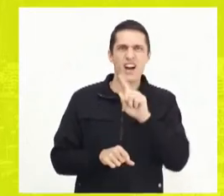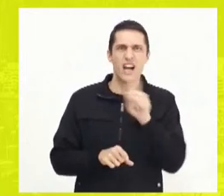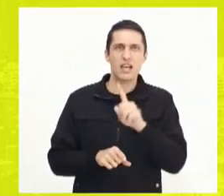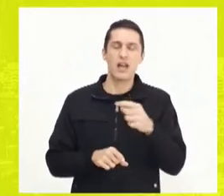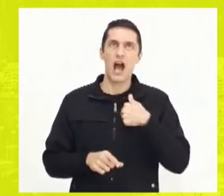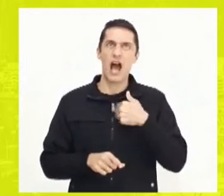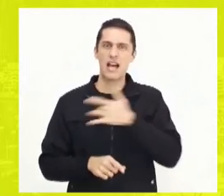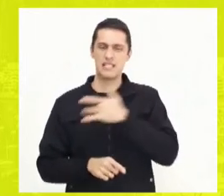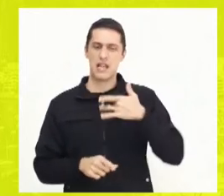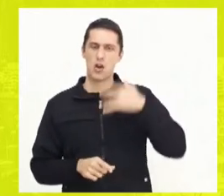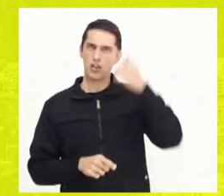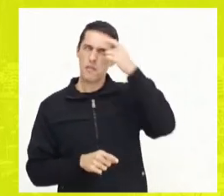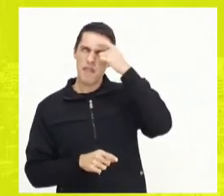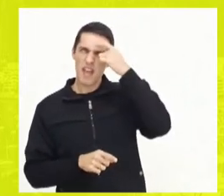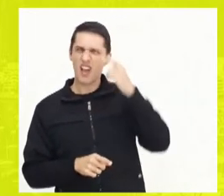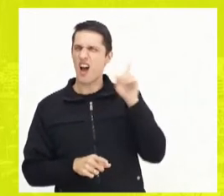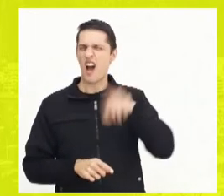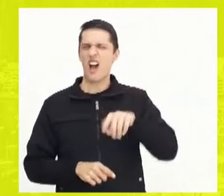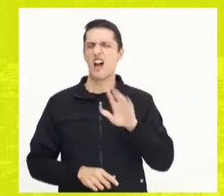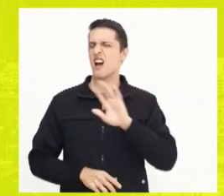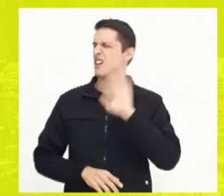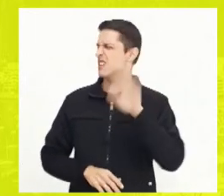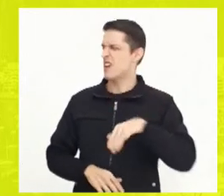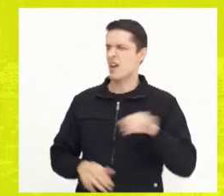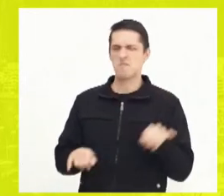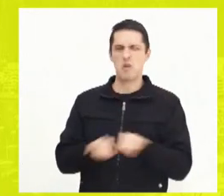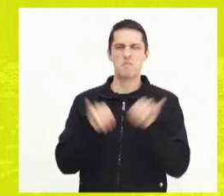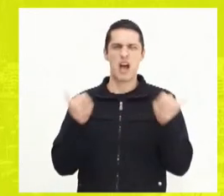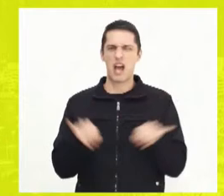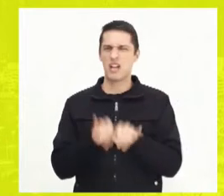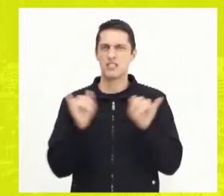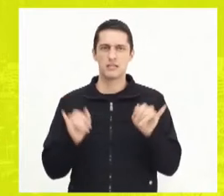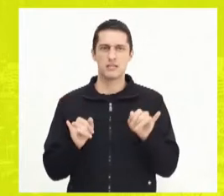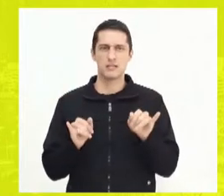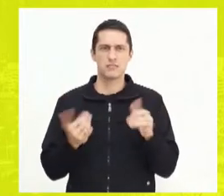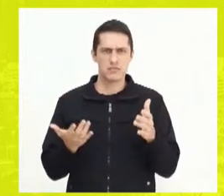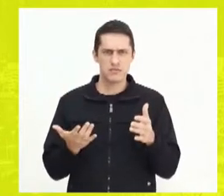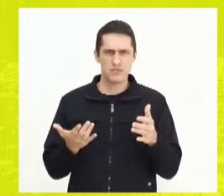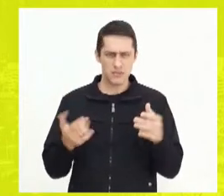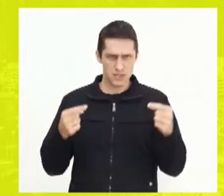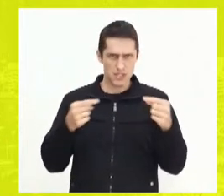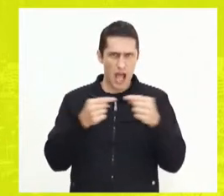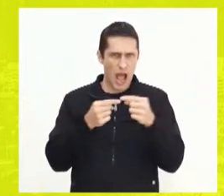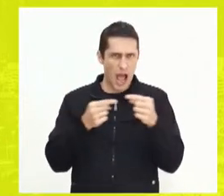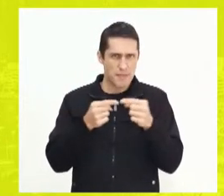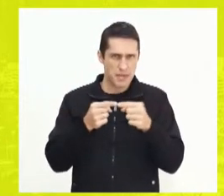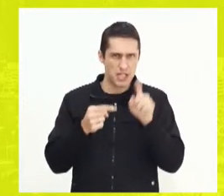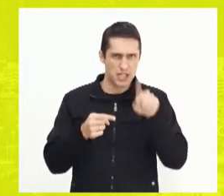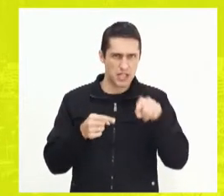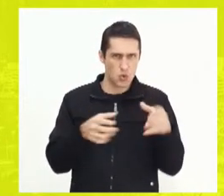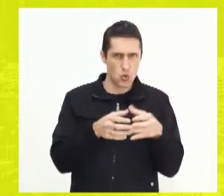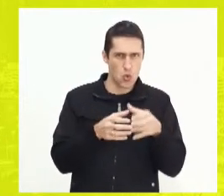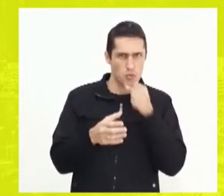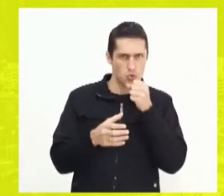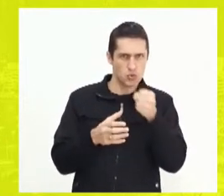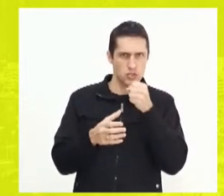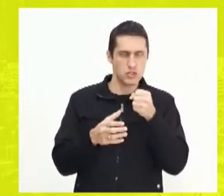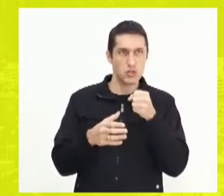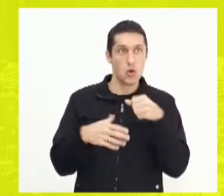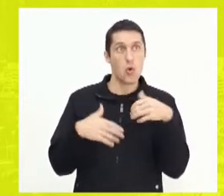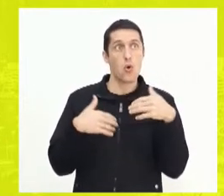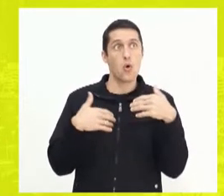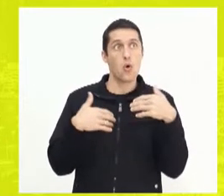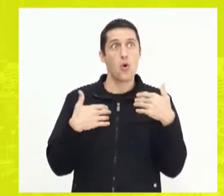mental health because ah that's a little bit kind of you know they're too sexist even to deal with mental